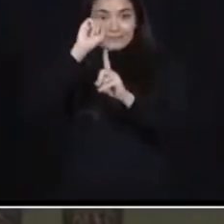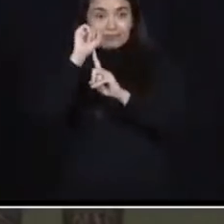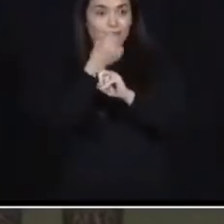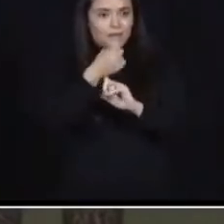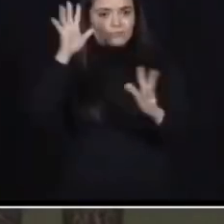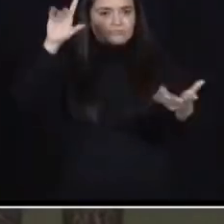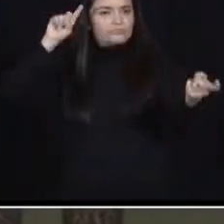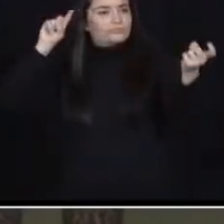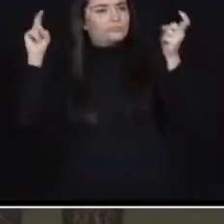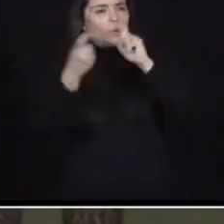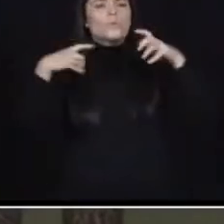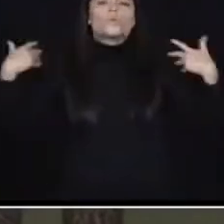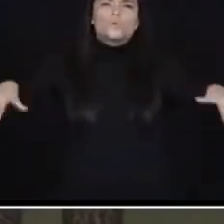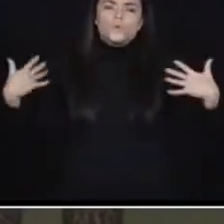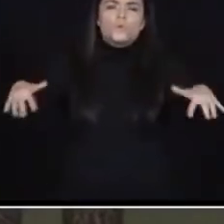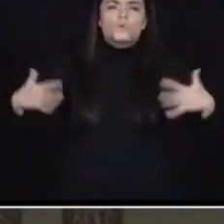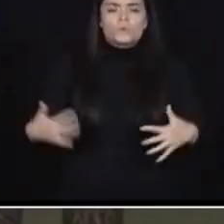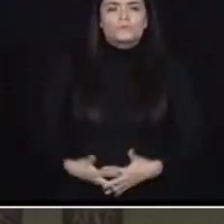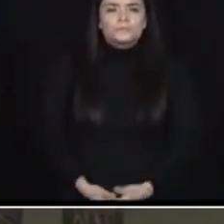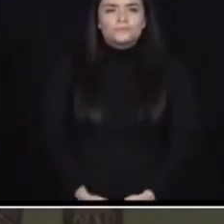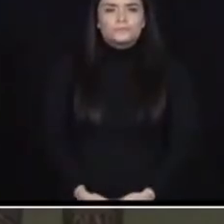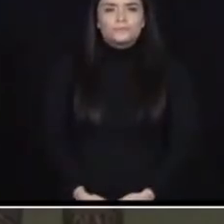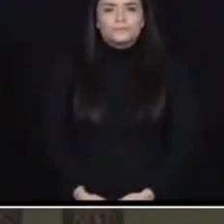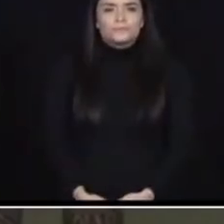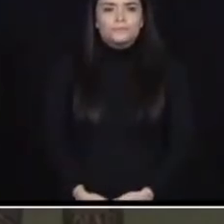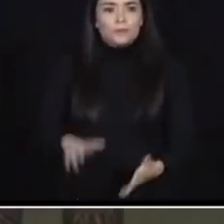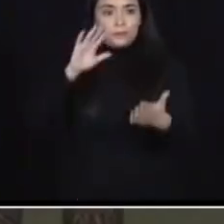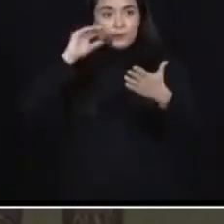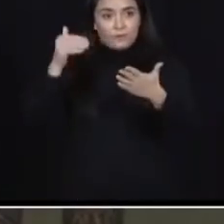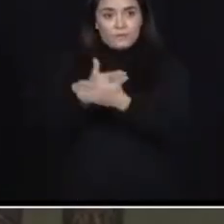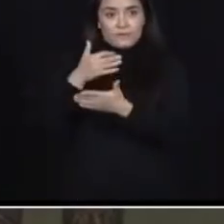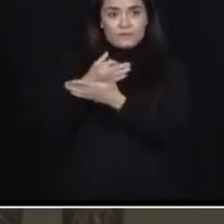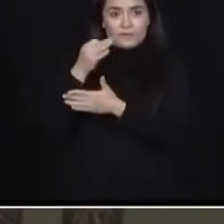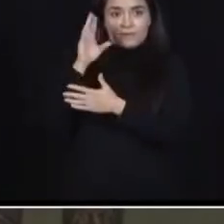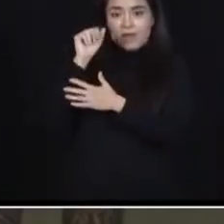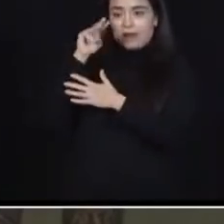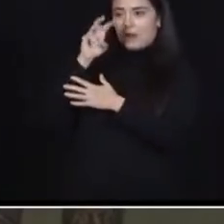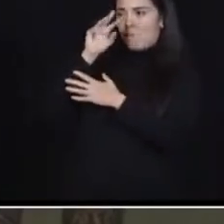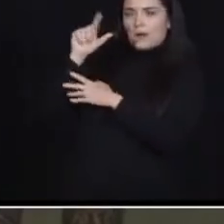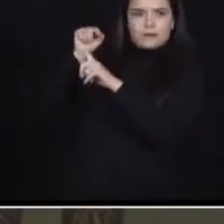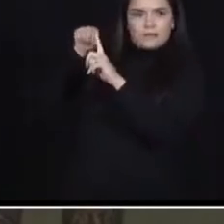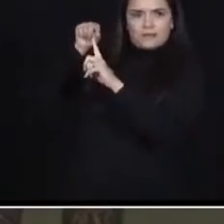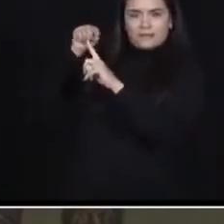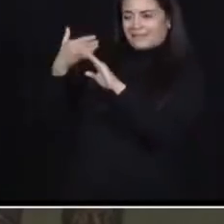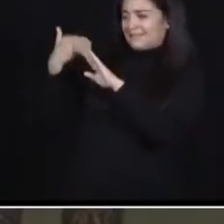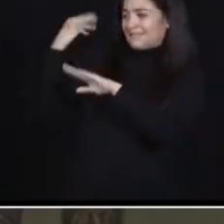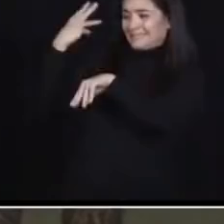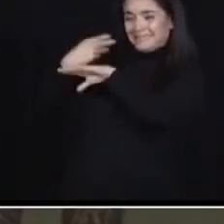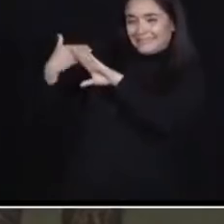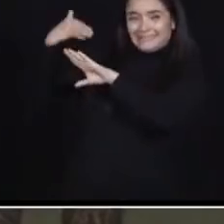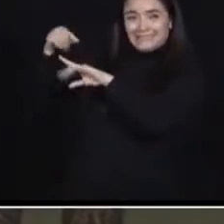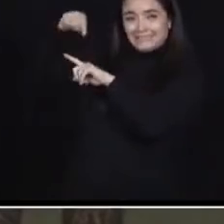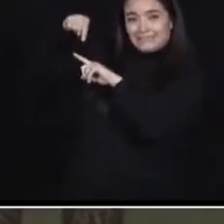started implementing our framework 6 days ago. So today, on the recommendations of our Chief Medical Officer of Health,